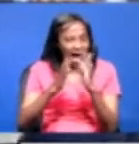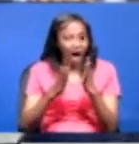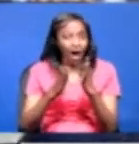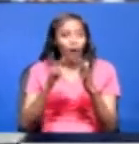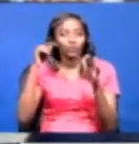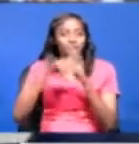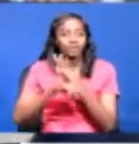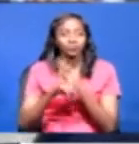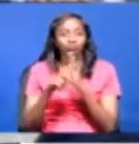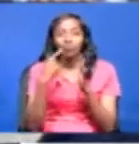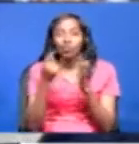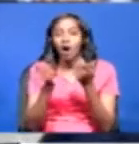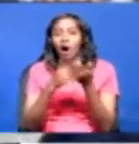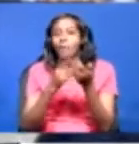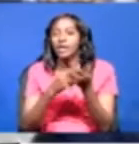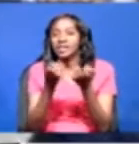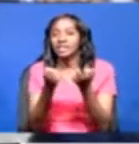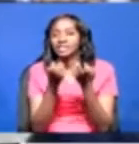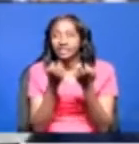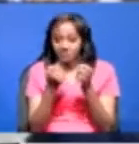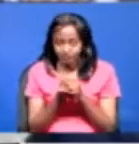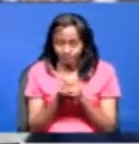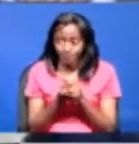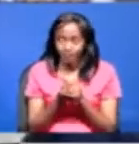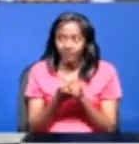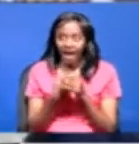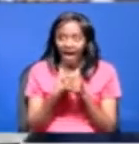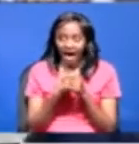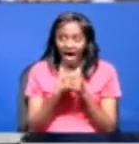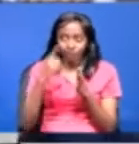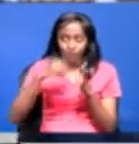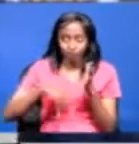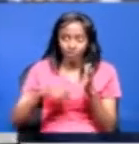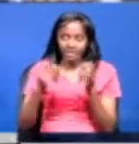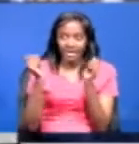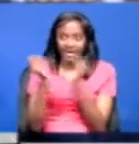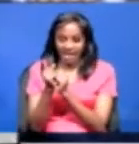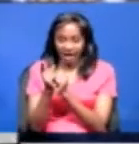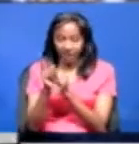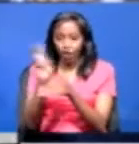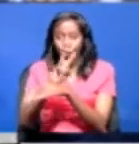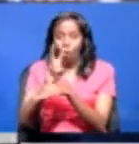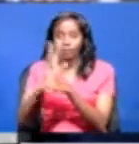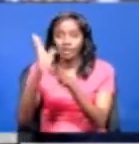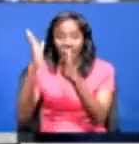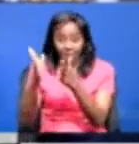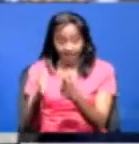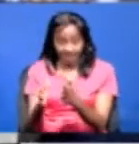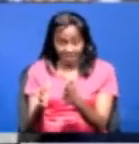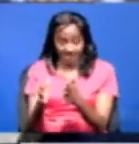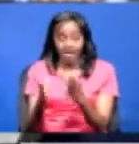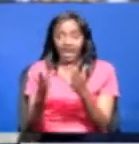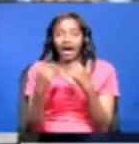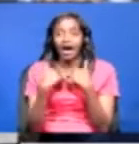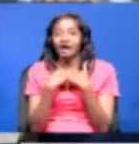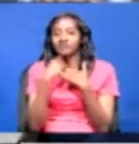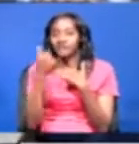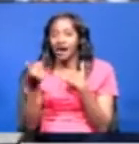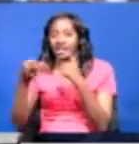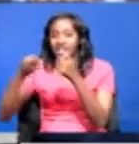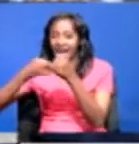provided anytime now. We're going to have about 11 observers. We are going to have about eight